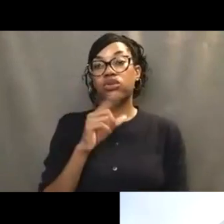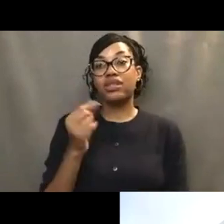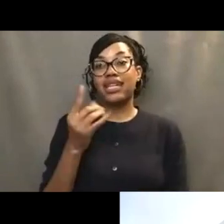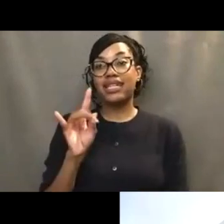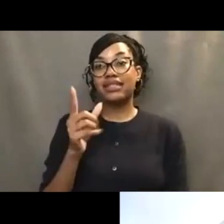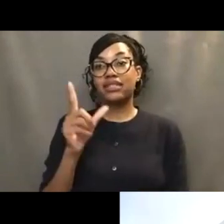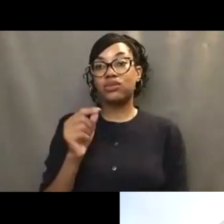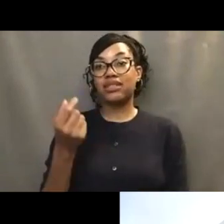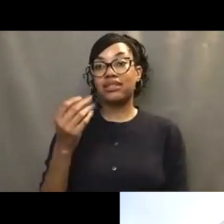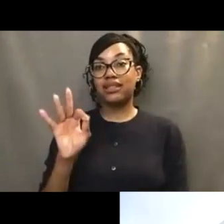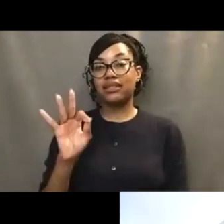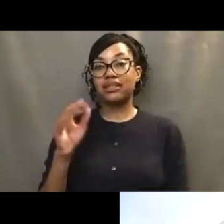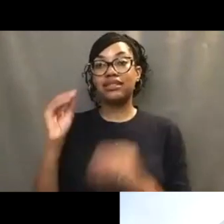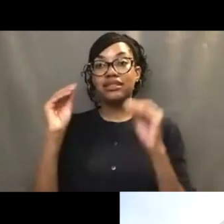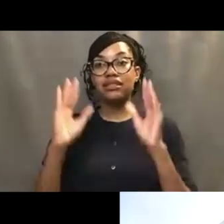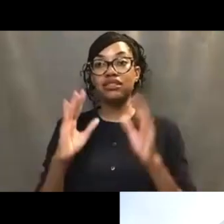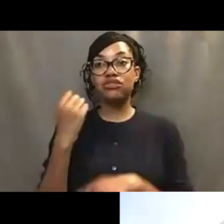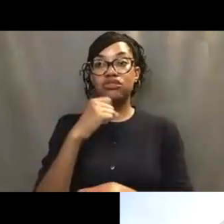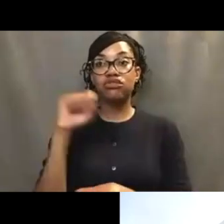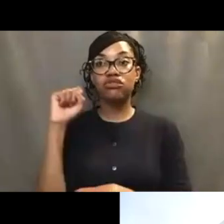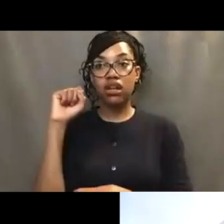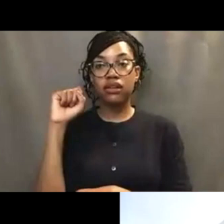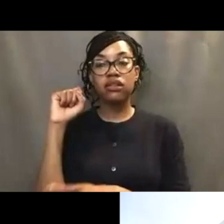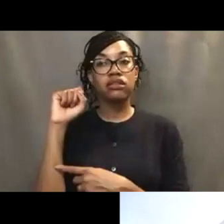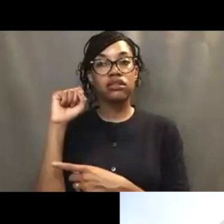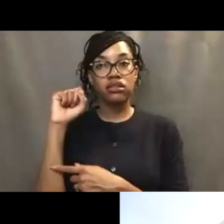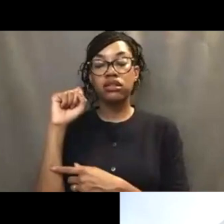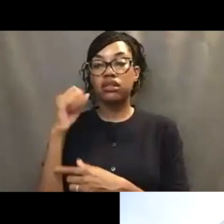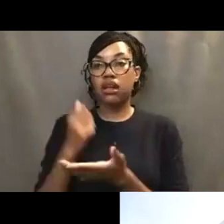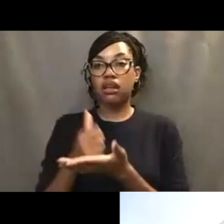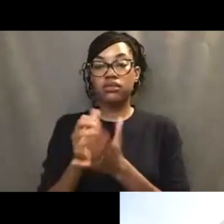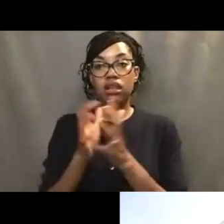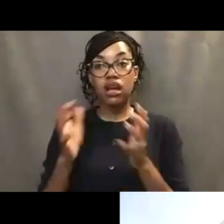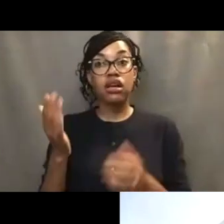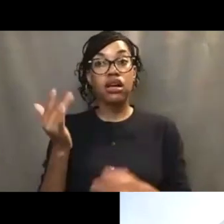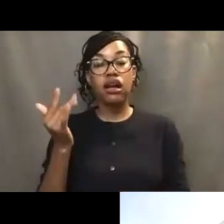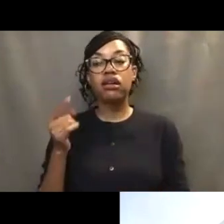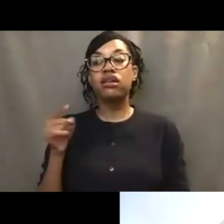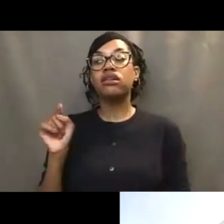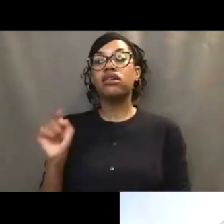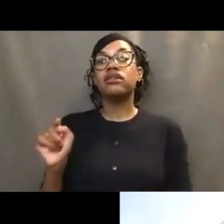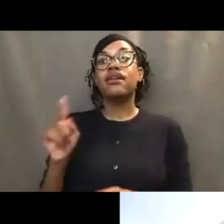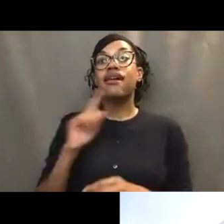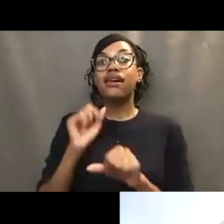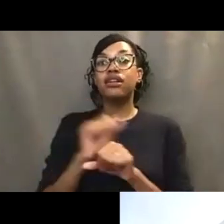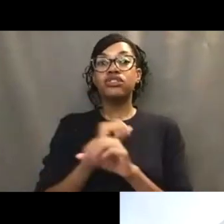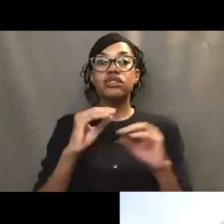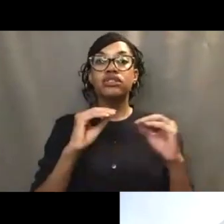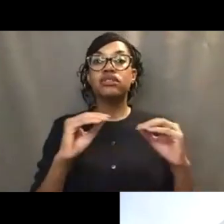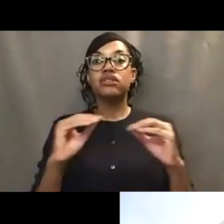with parents and family and broader community, being able to demonstrate how